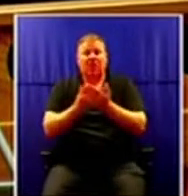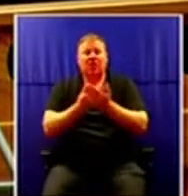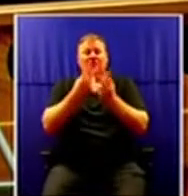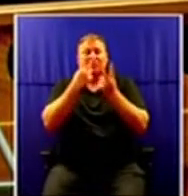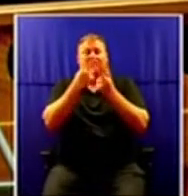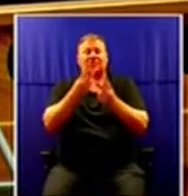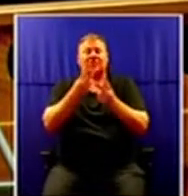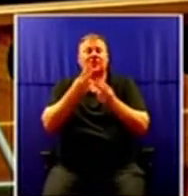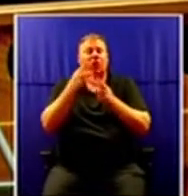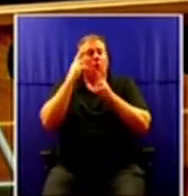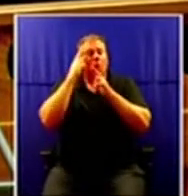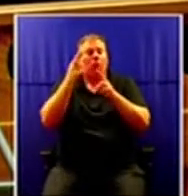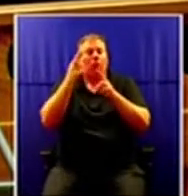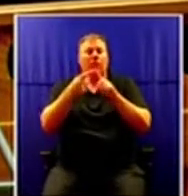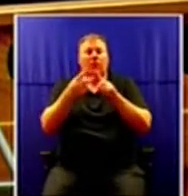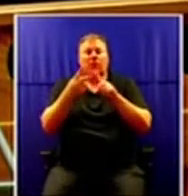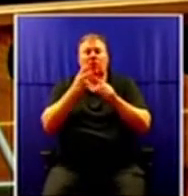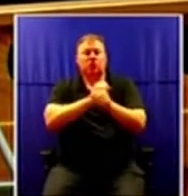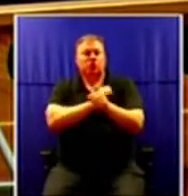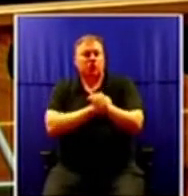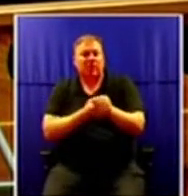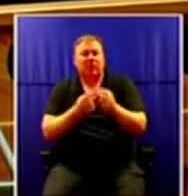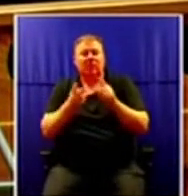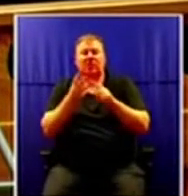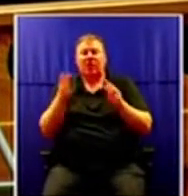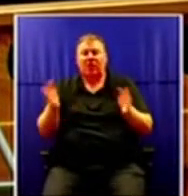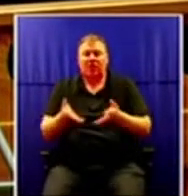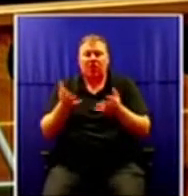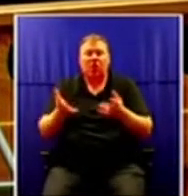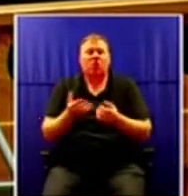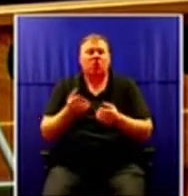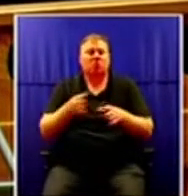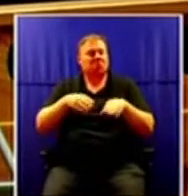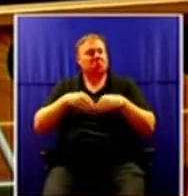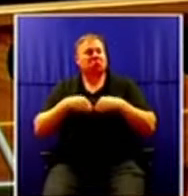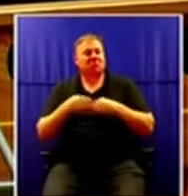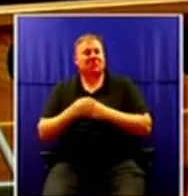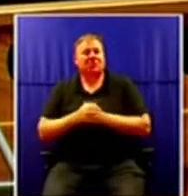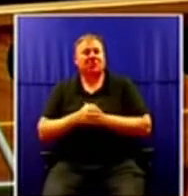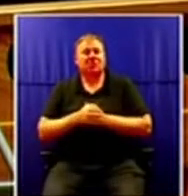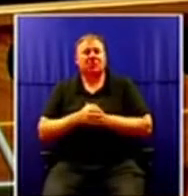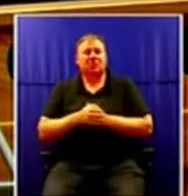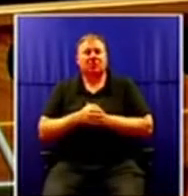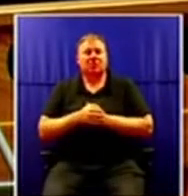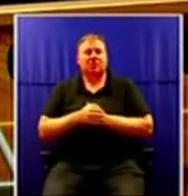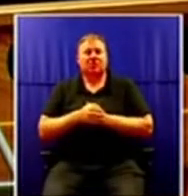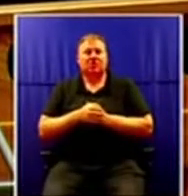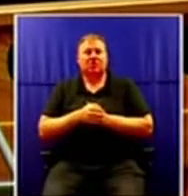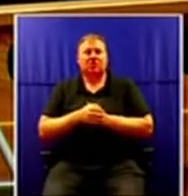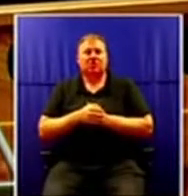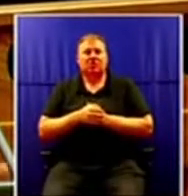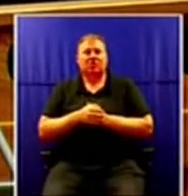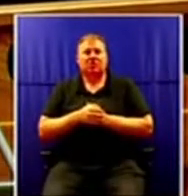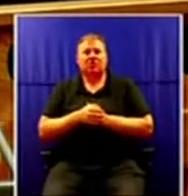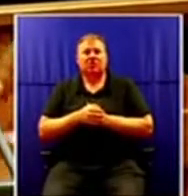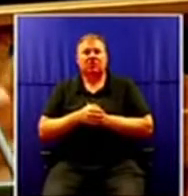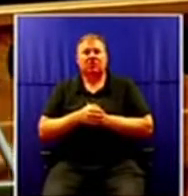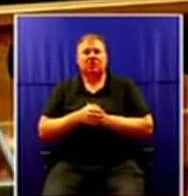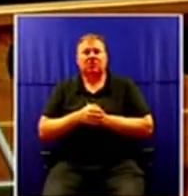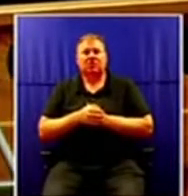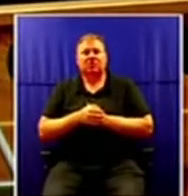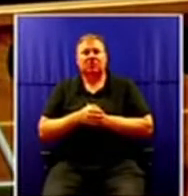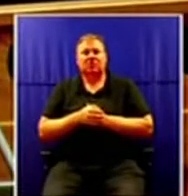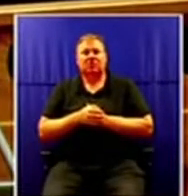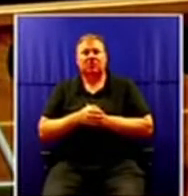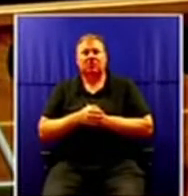encouragement. Sometimes we forget about what we have on the